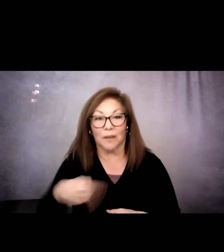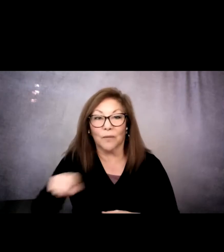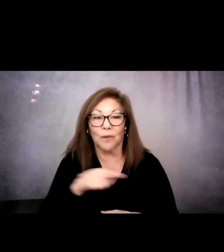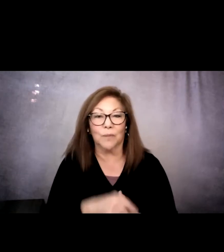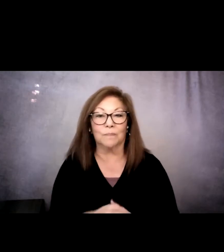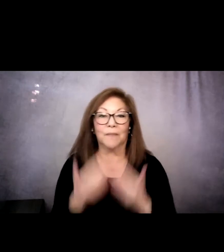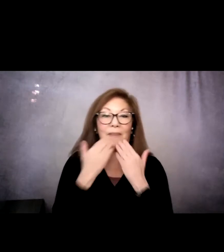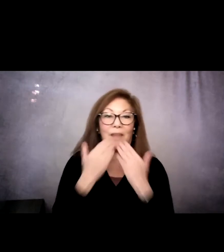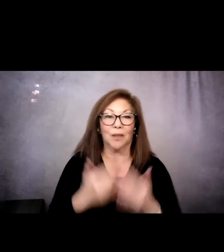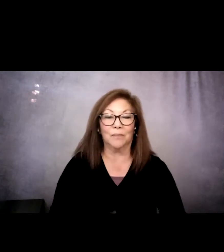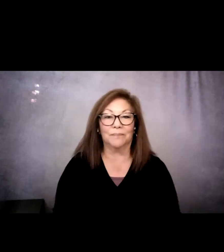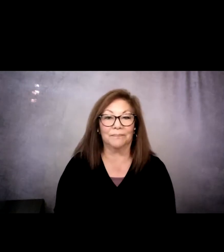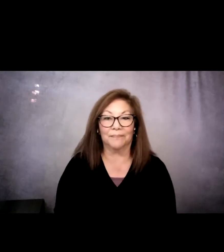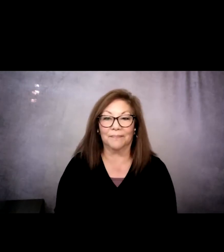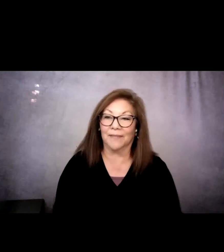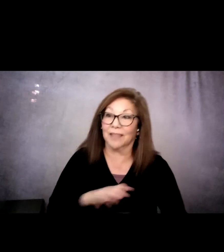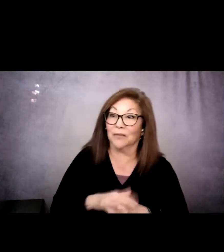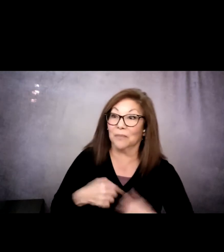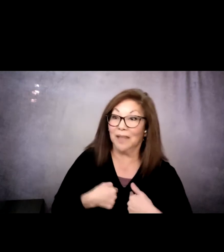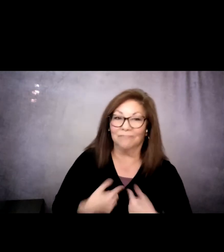Thank you. That's enough of me.